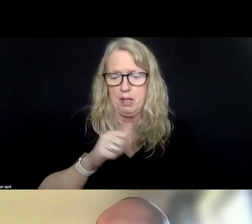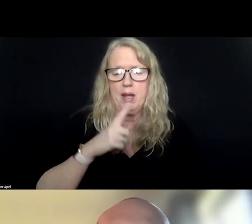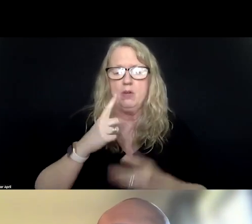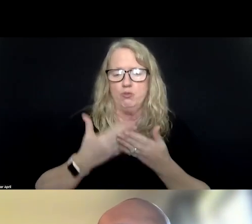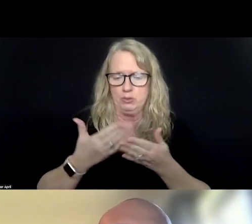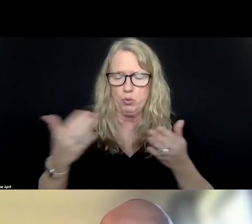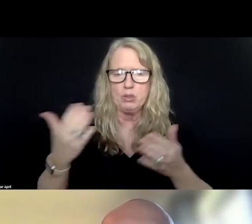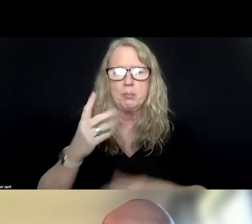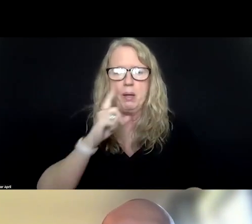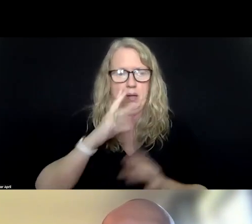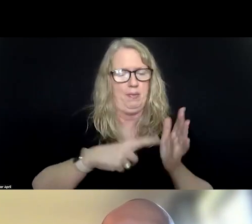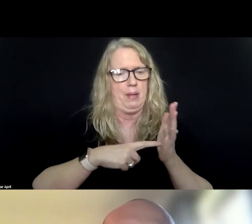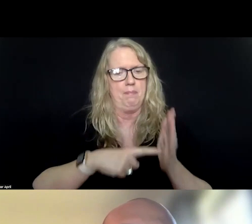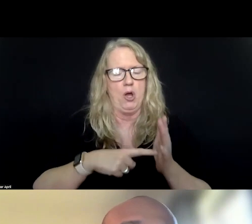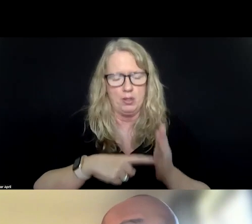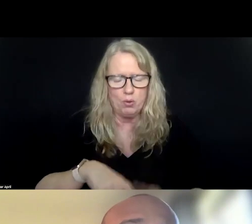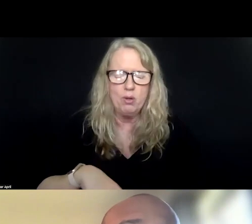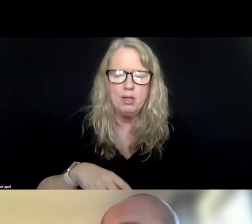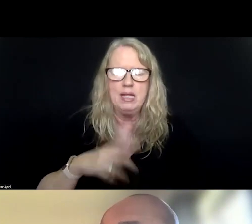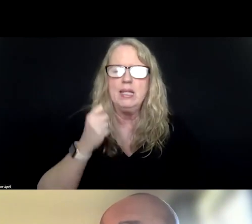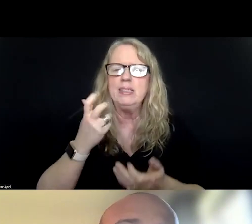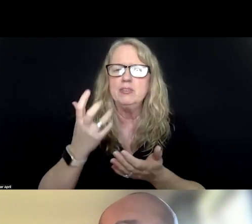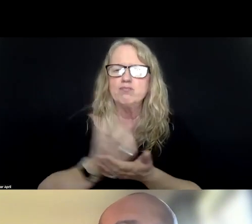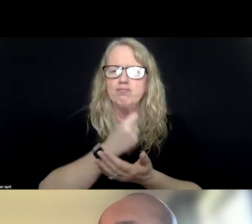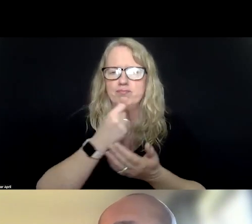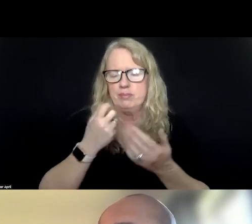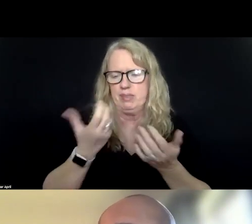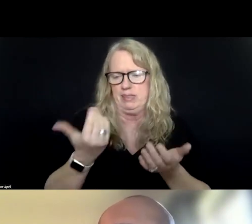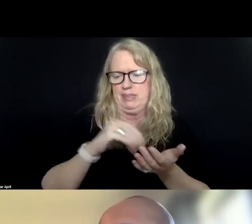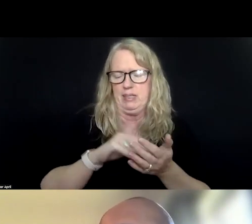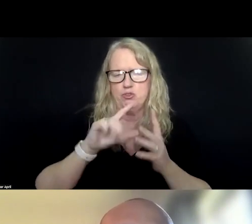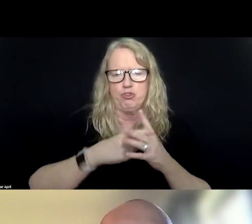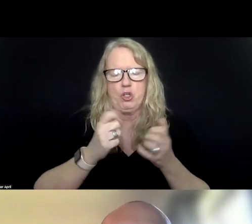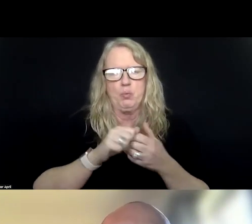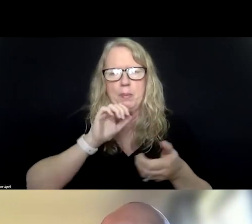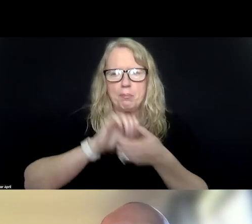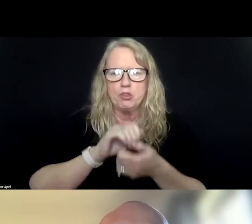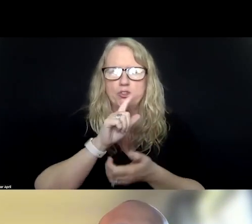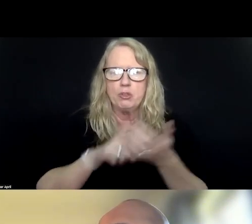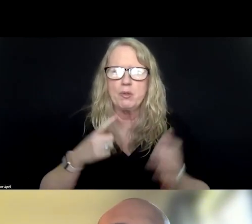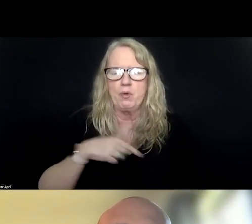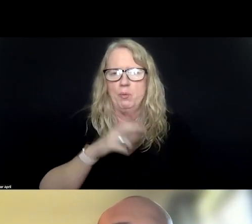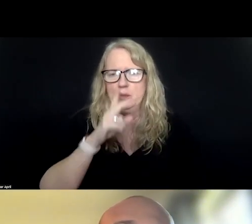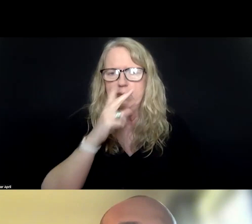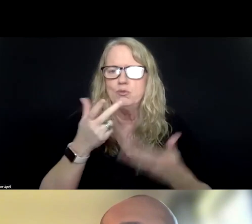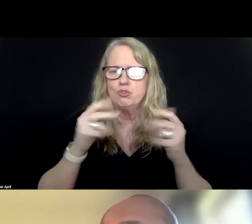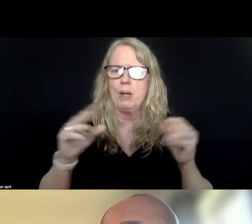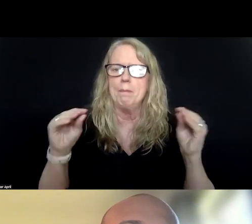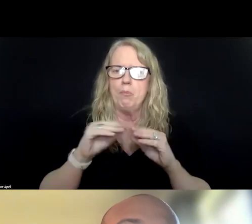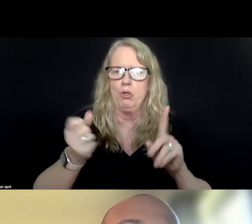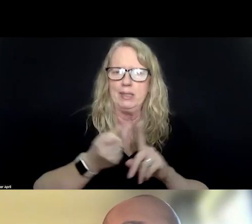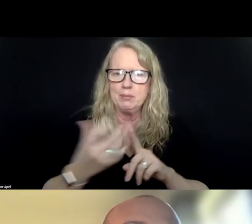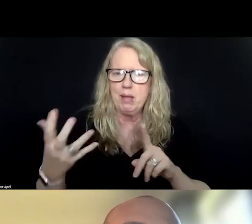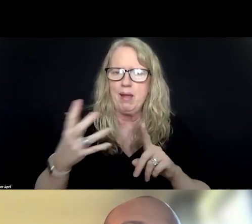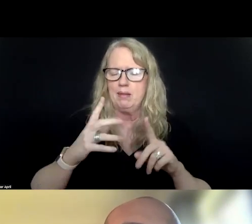and is certainly the model, it is leverage, and again, starting with the partnerships that we see here to try and expand the opportunity